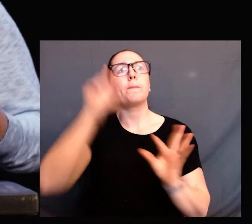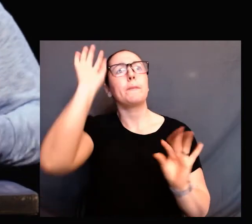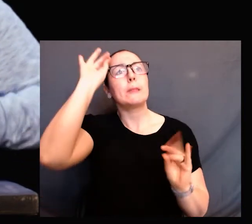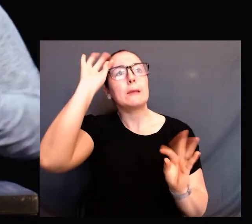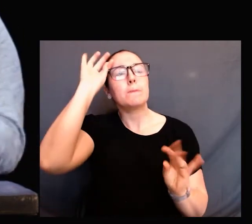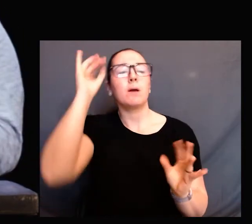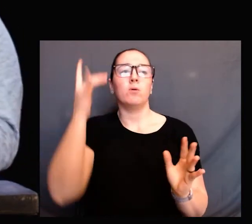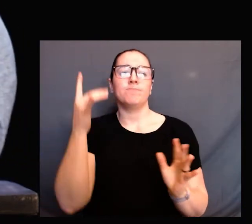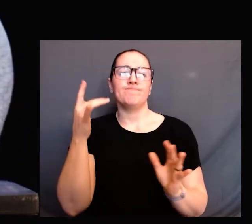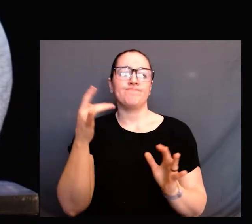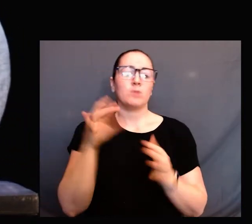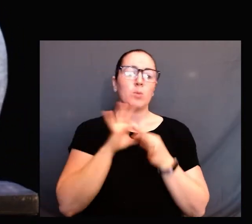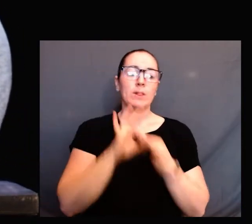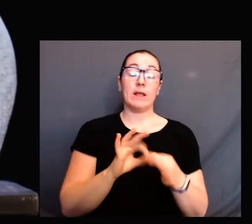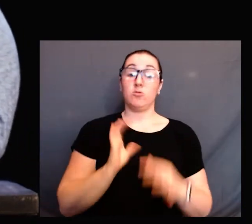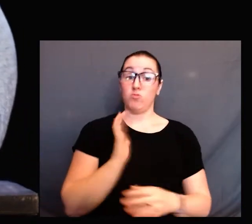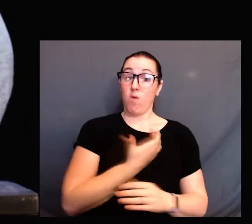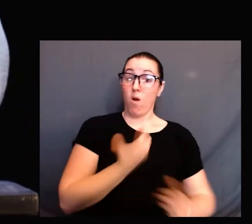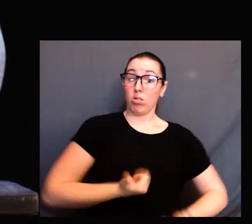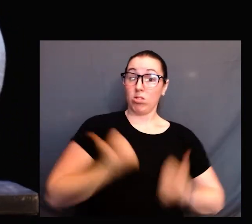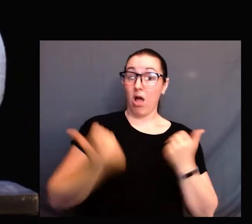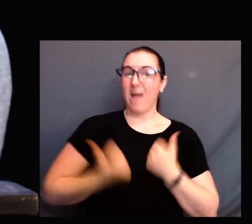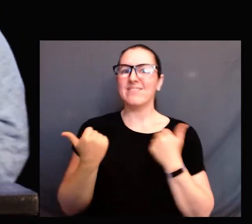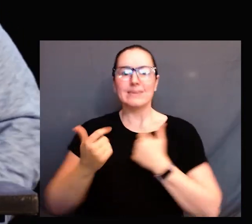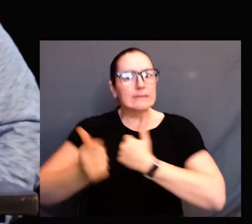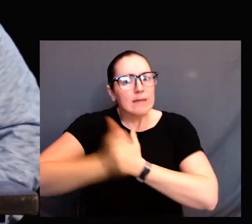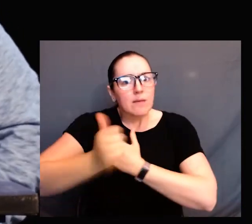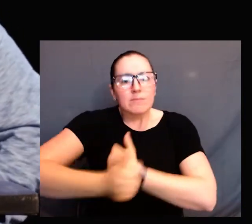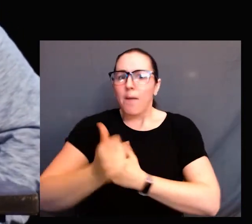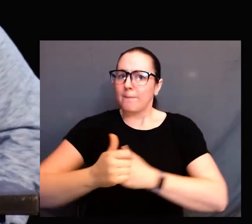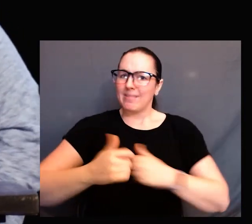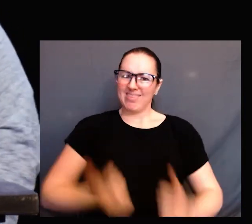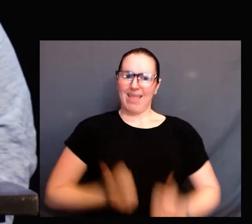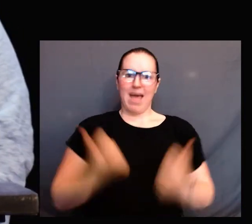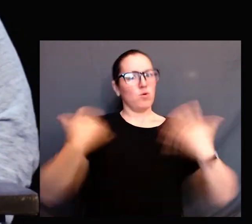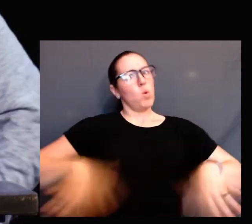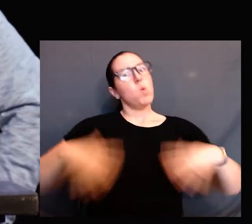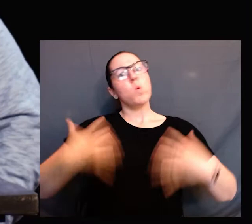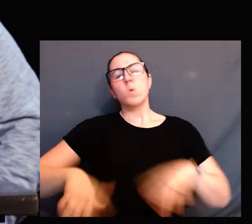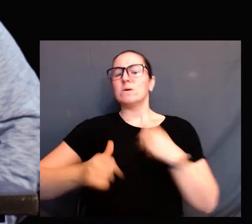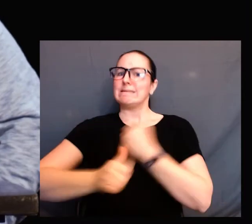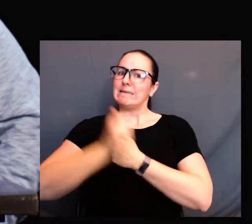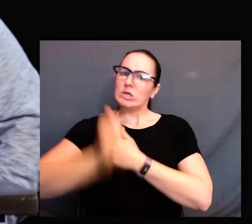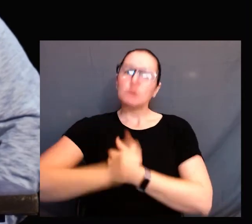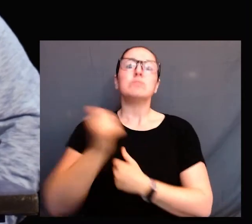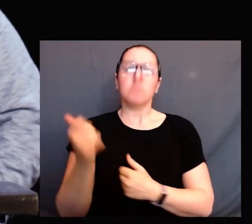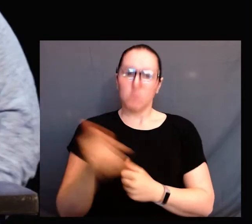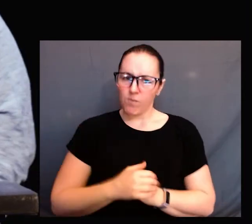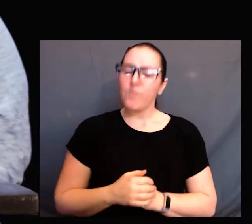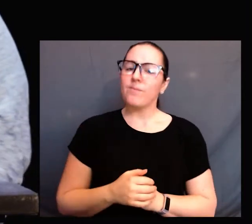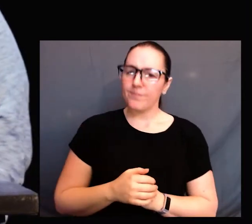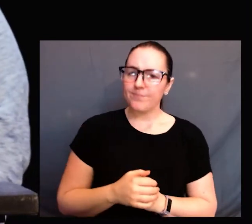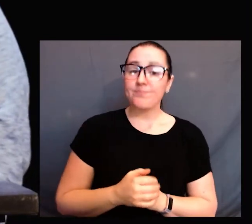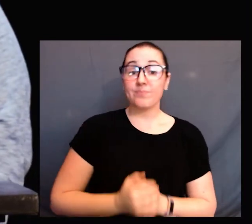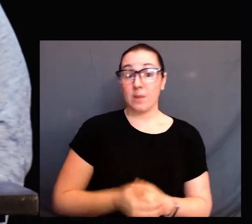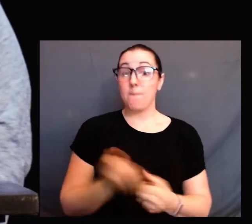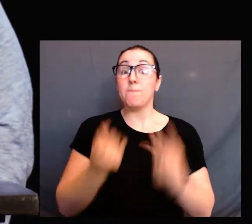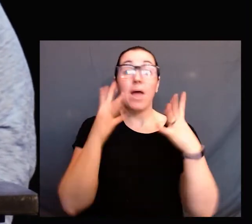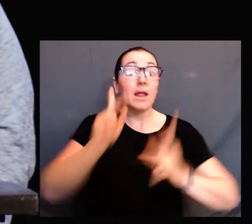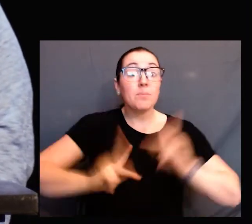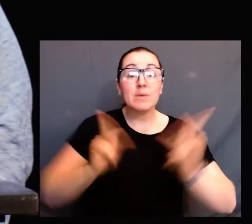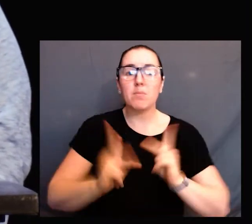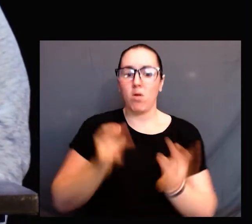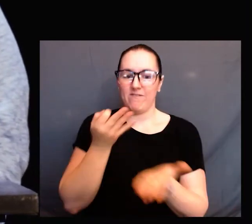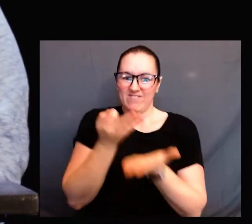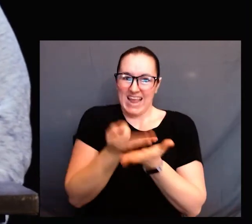that, relating it to our lives and sometimes how hazardous this journey called life can be. There are a lot of people that live on